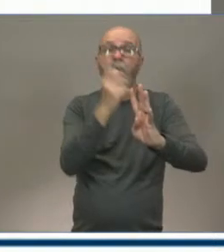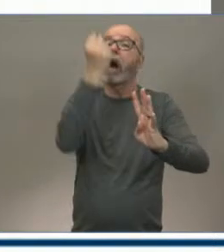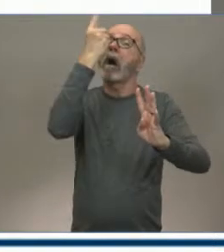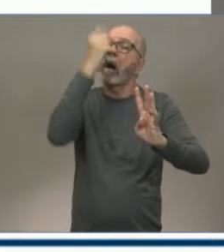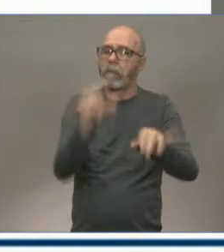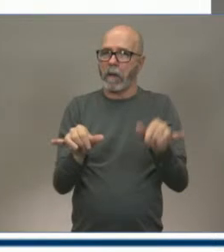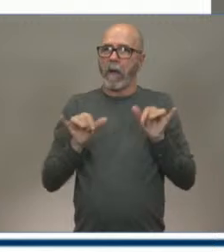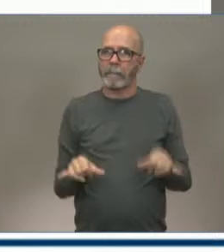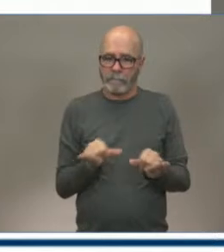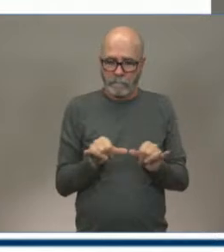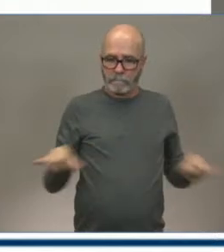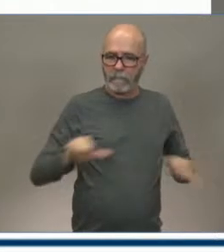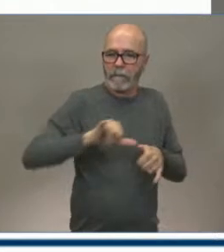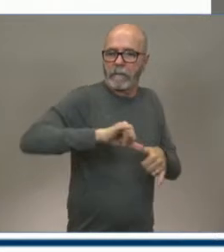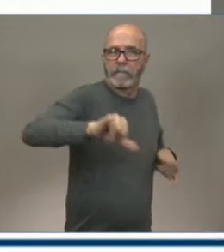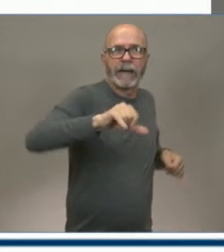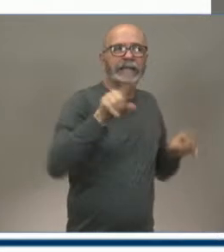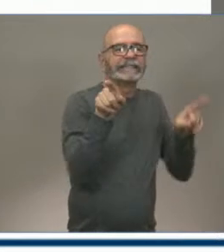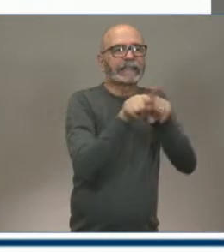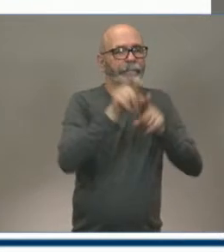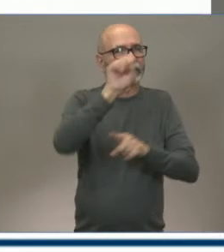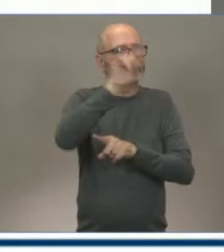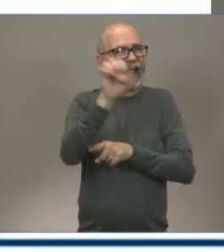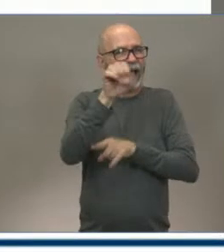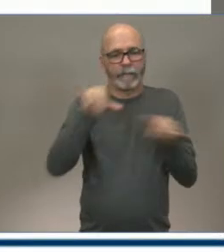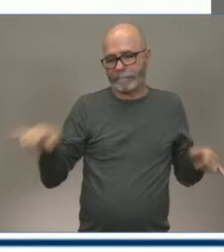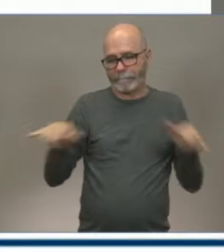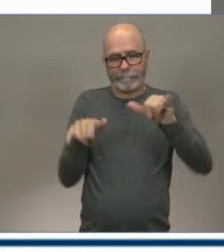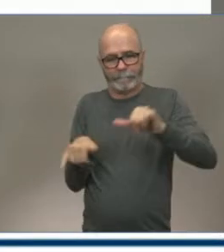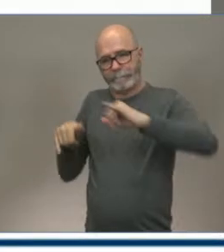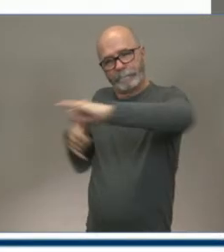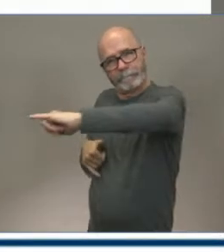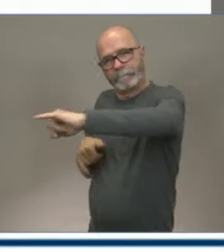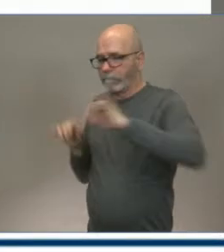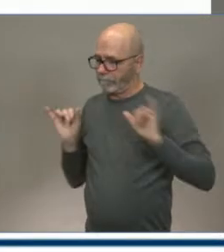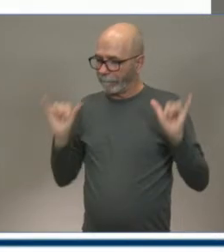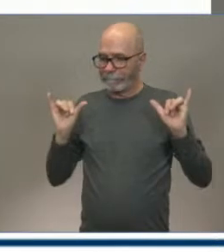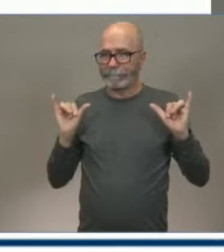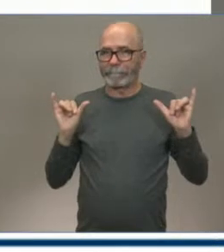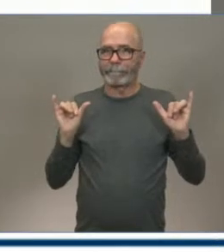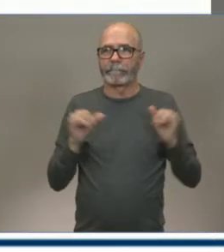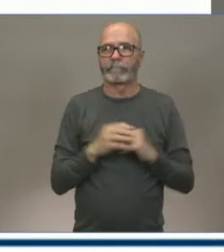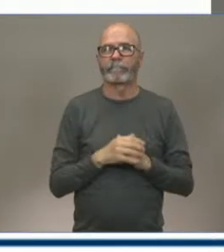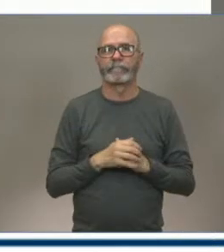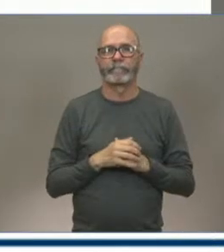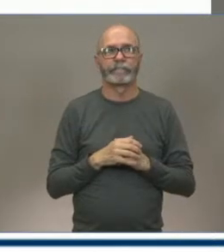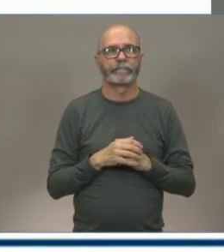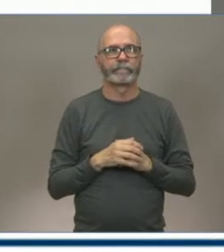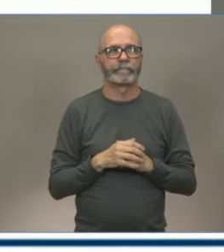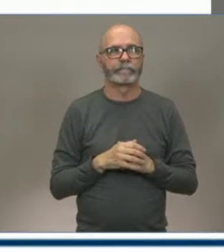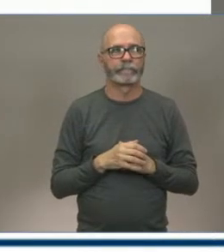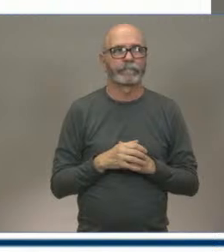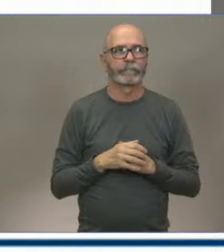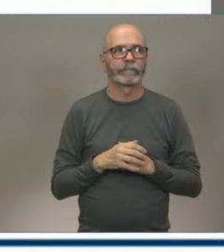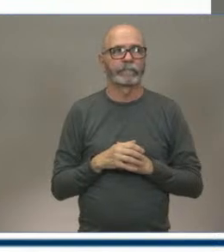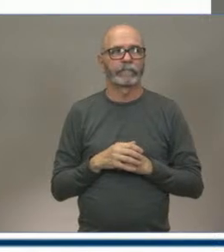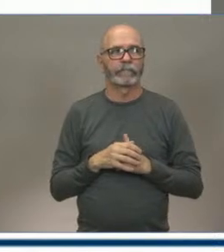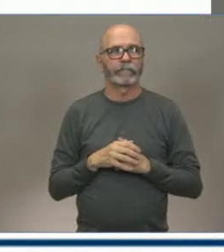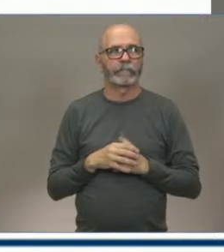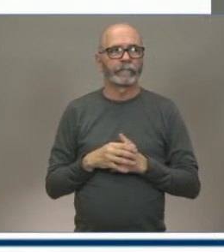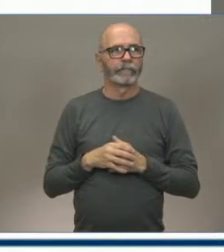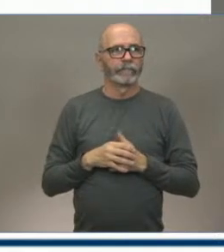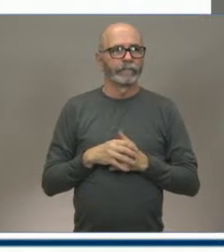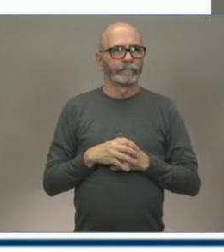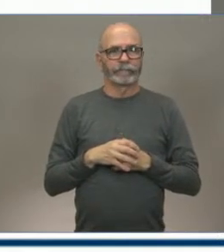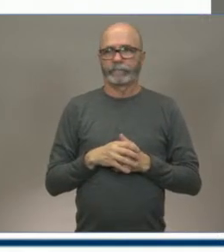will stay in place. So we need to make sure for these retail establishments. So they need to continue to